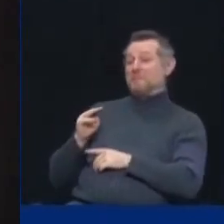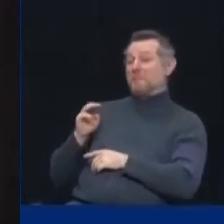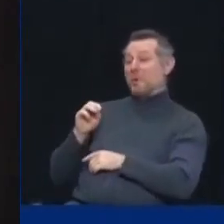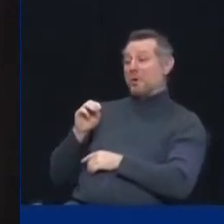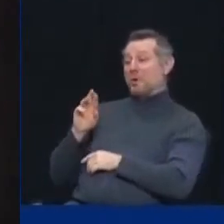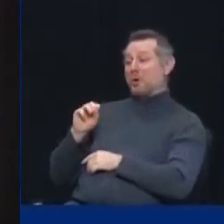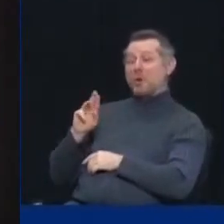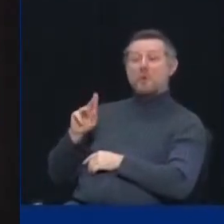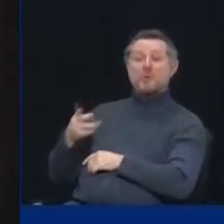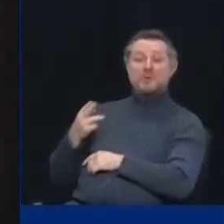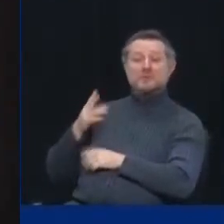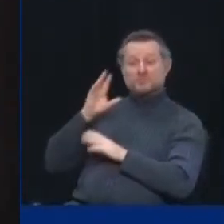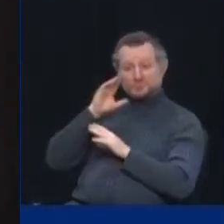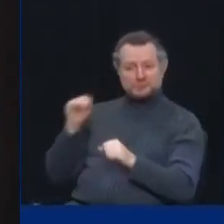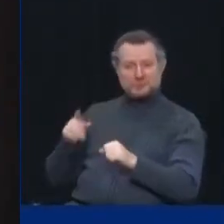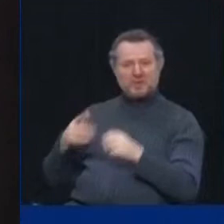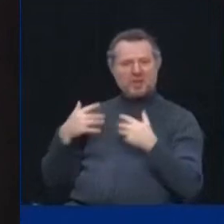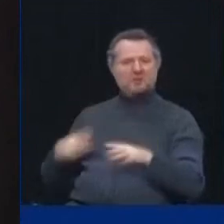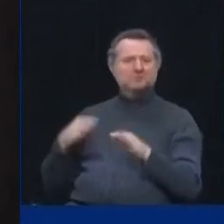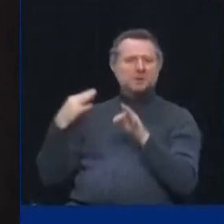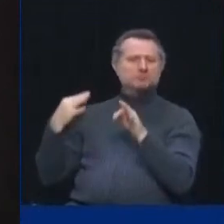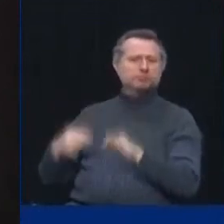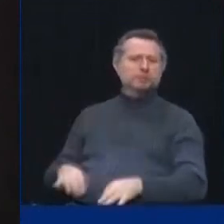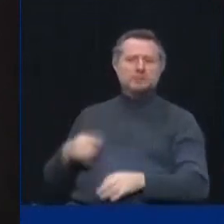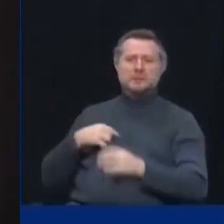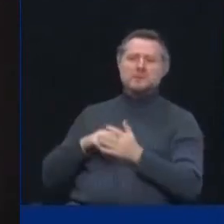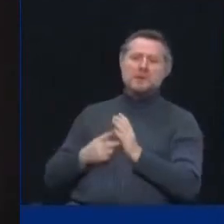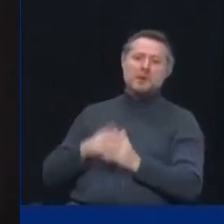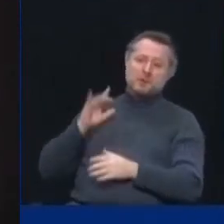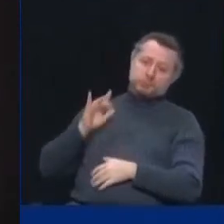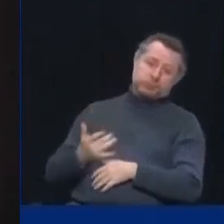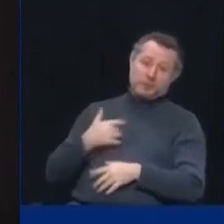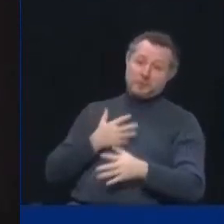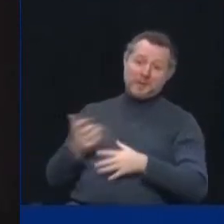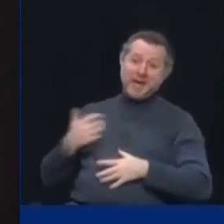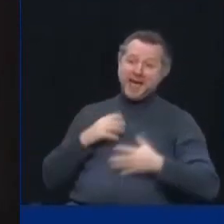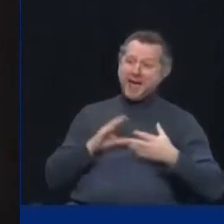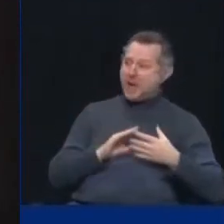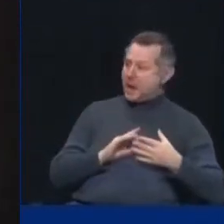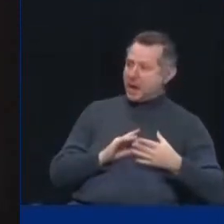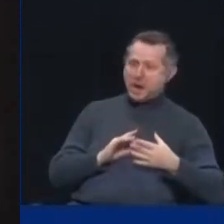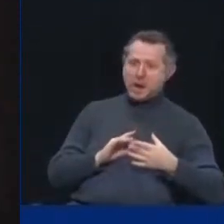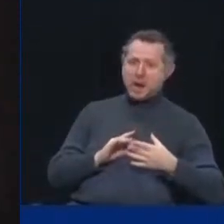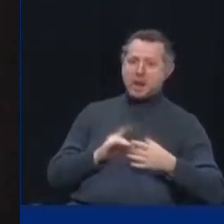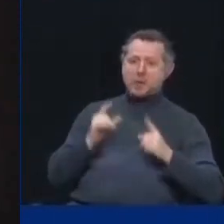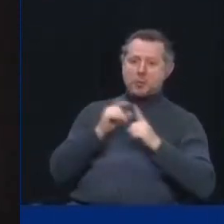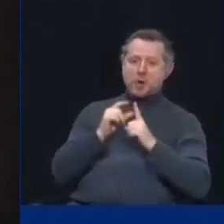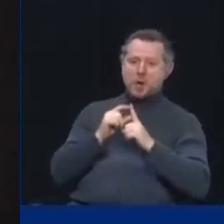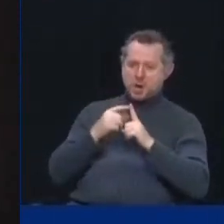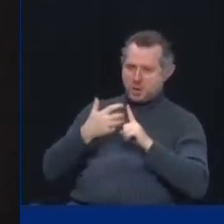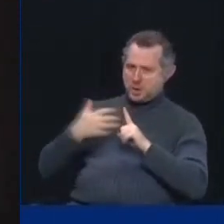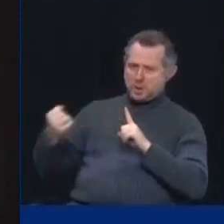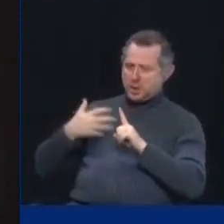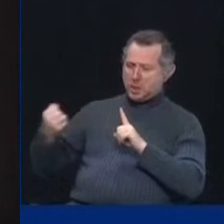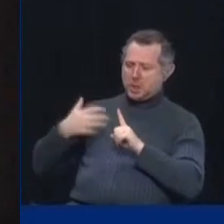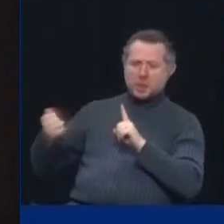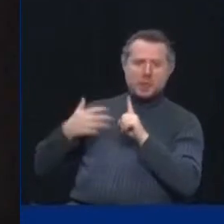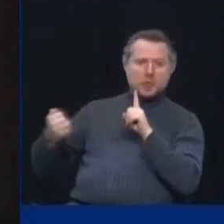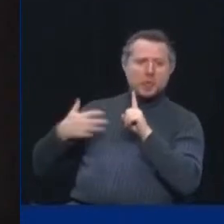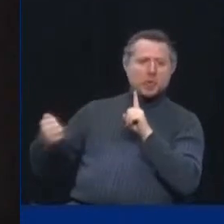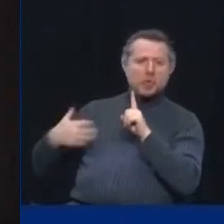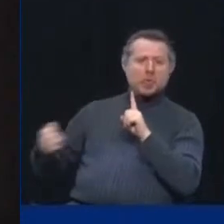be so annoyed at him for saying it, because I was going to use the same four-letter word, hope. Okay,